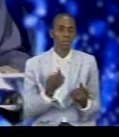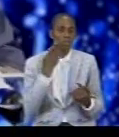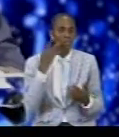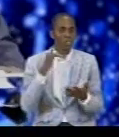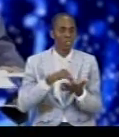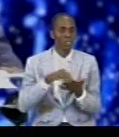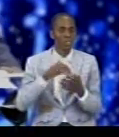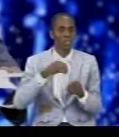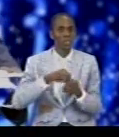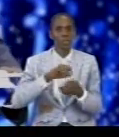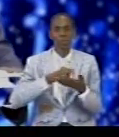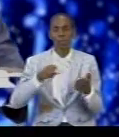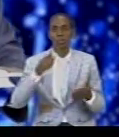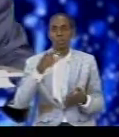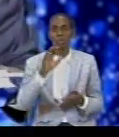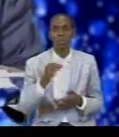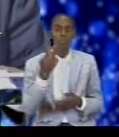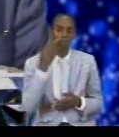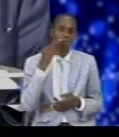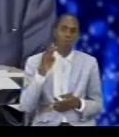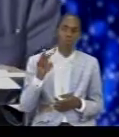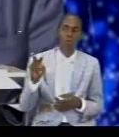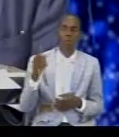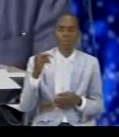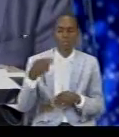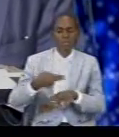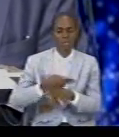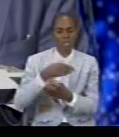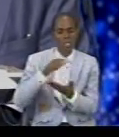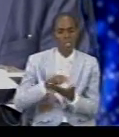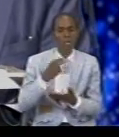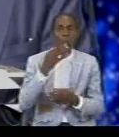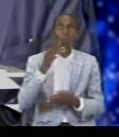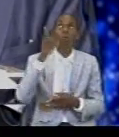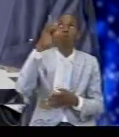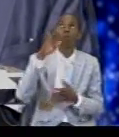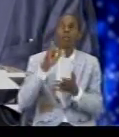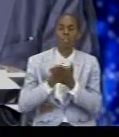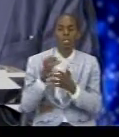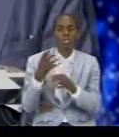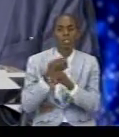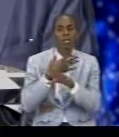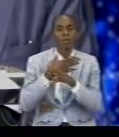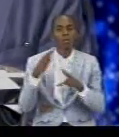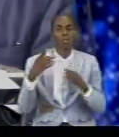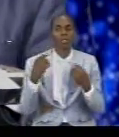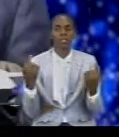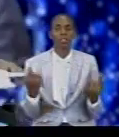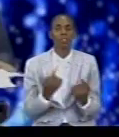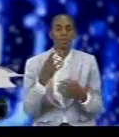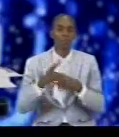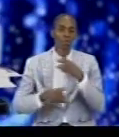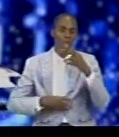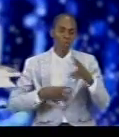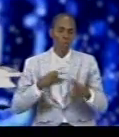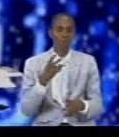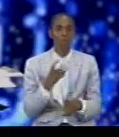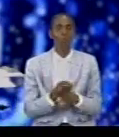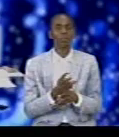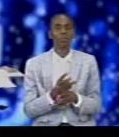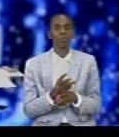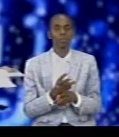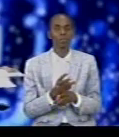said, behold, the Lamb of God, which take away the sin of the world, which taketh away the sin